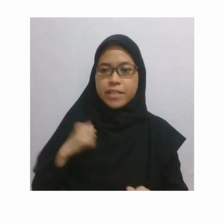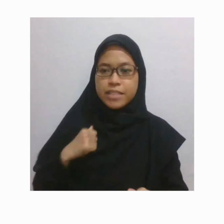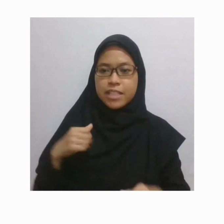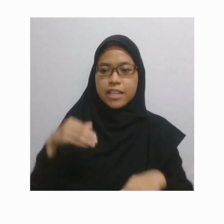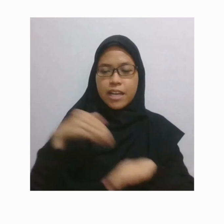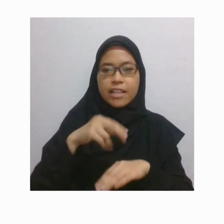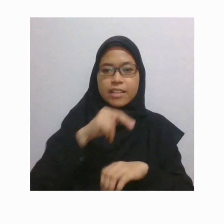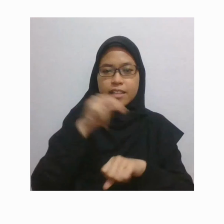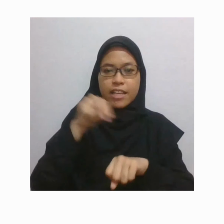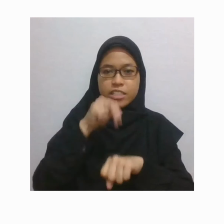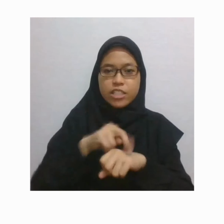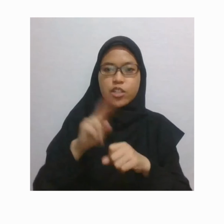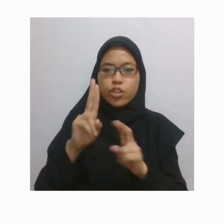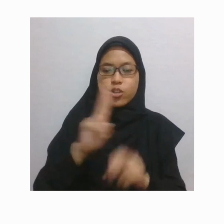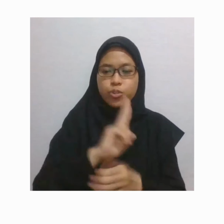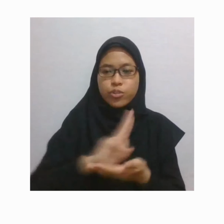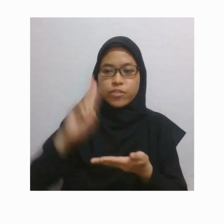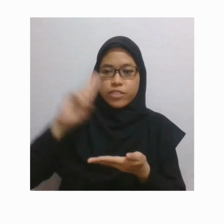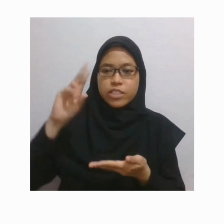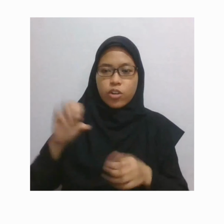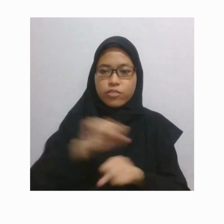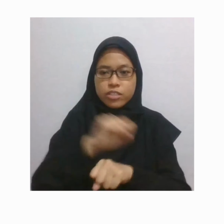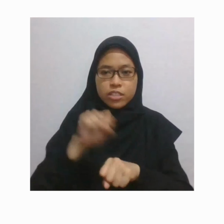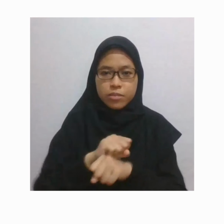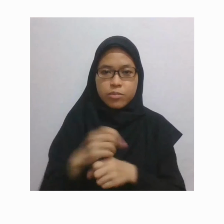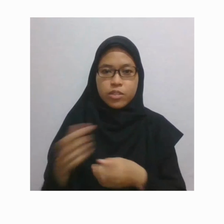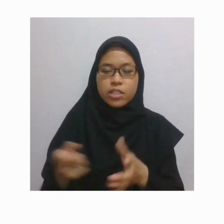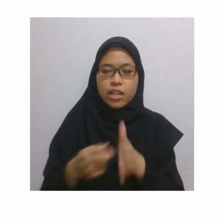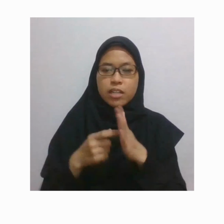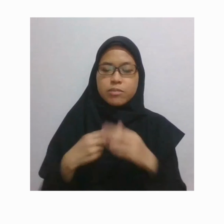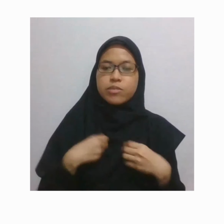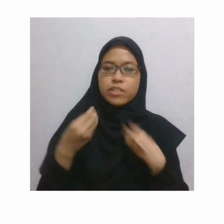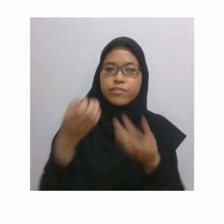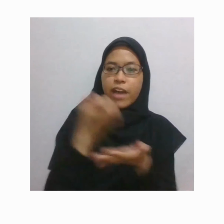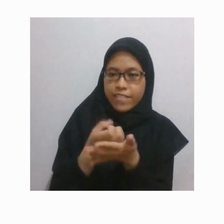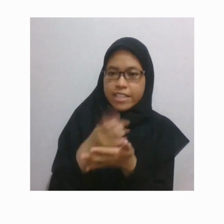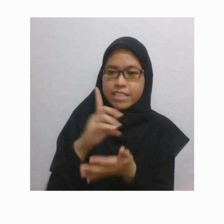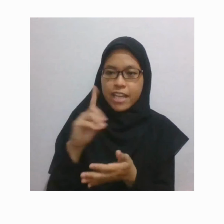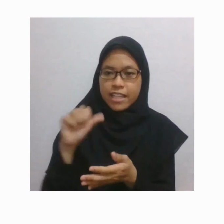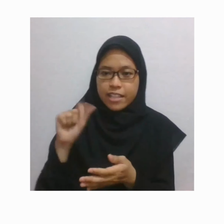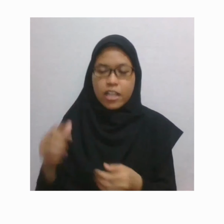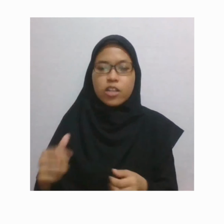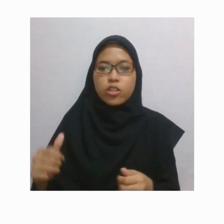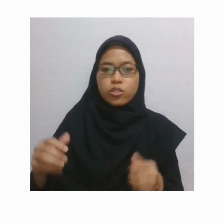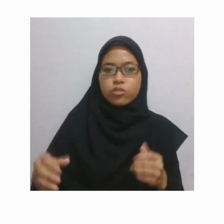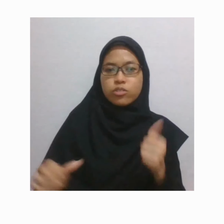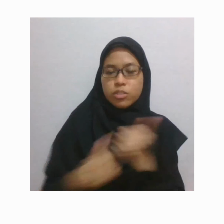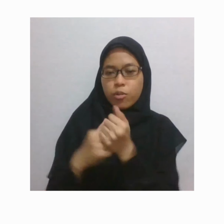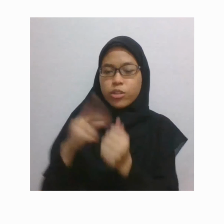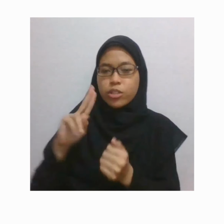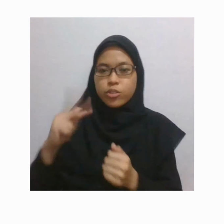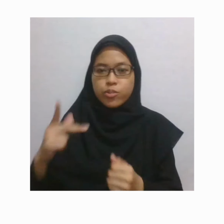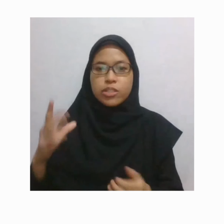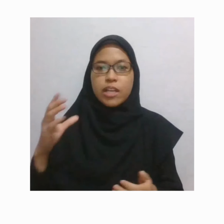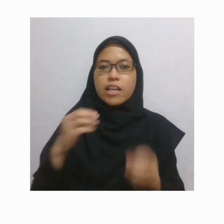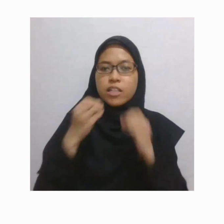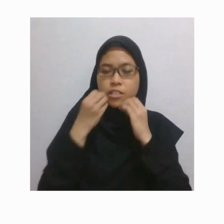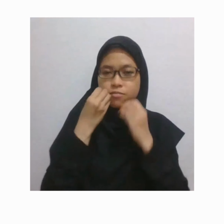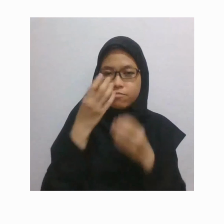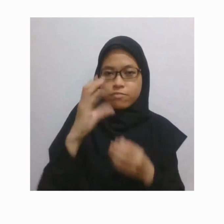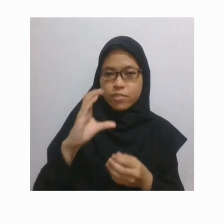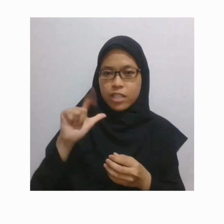this week. They pressed me to give evidence and data to back up the UK's claims to climate leadership. And they pressed me also